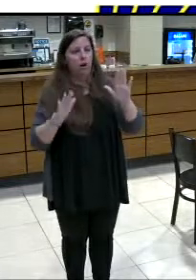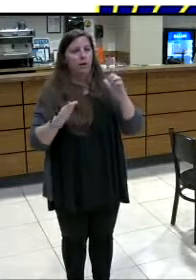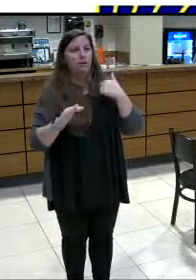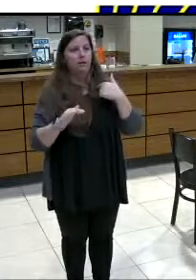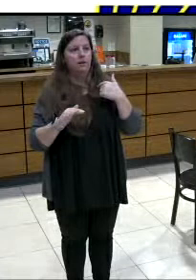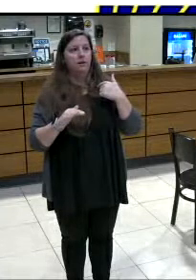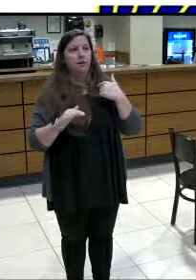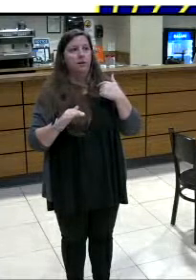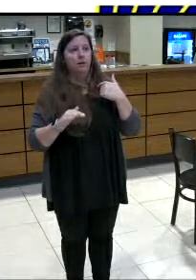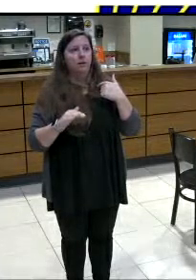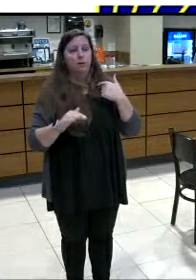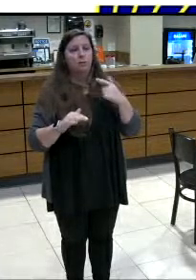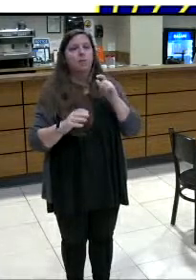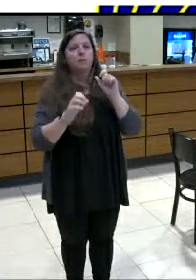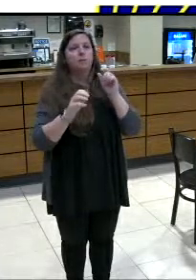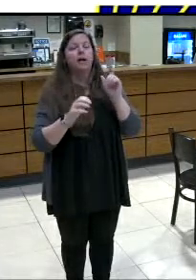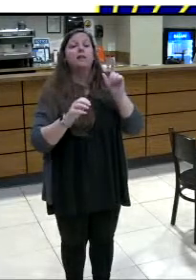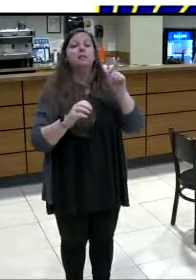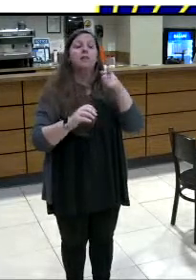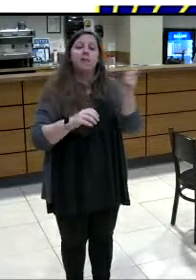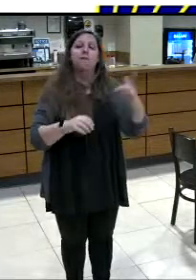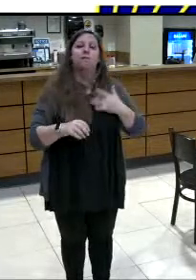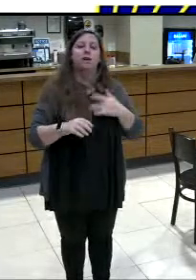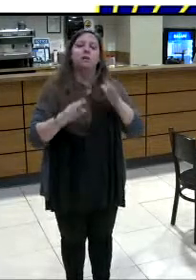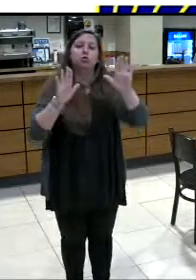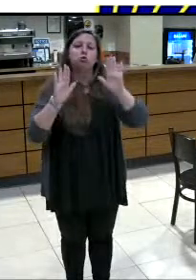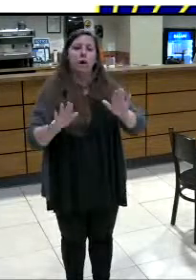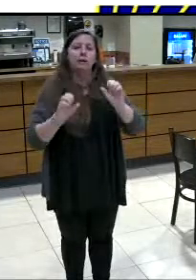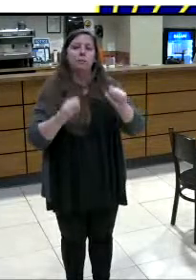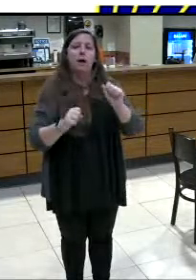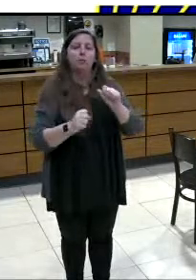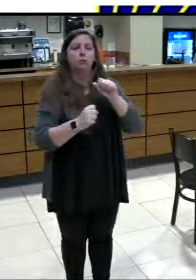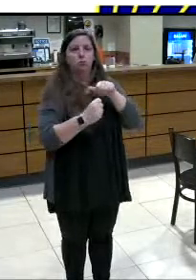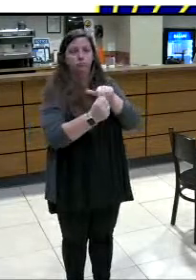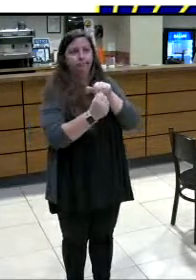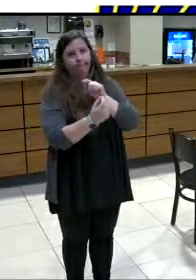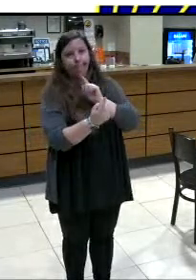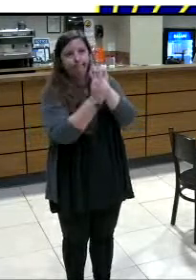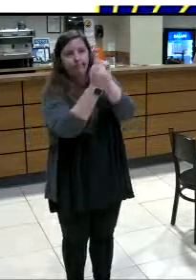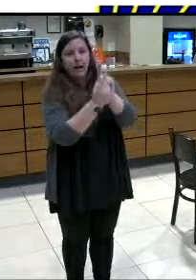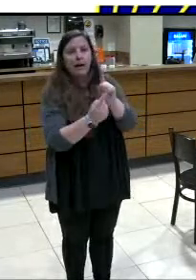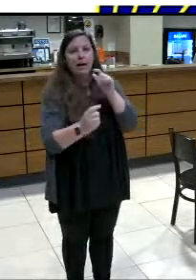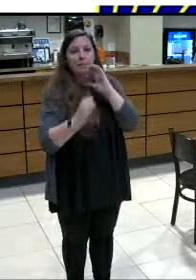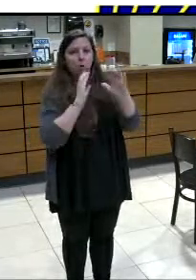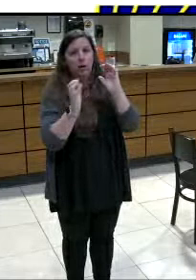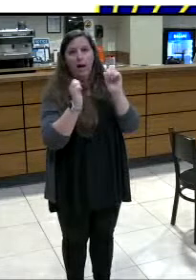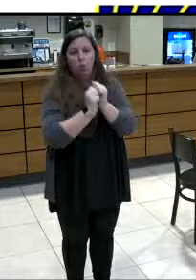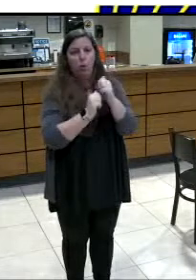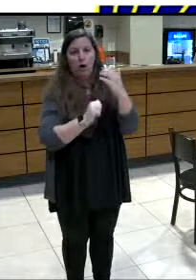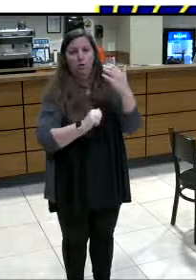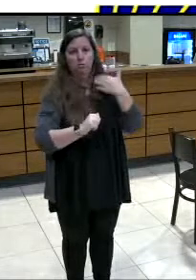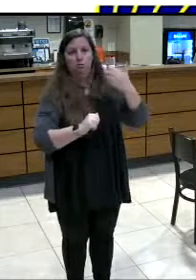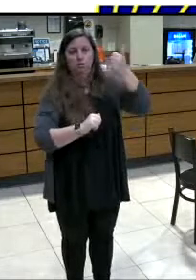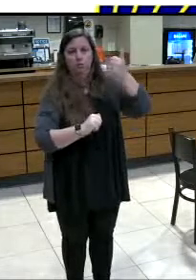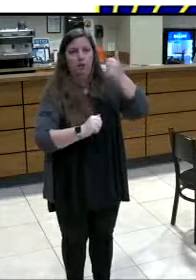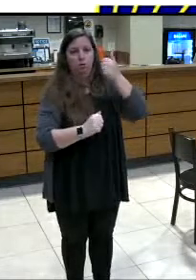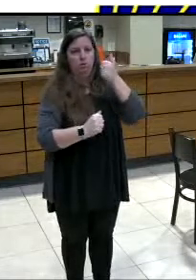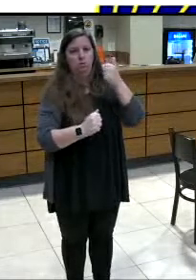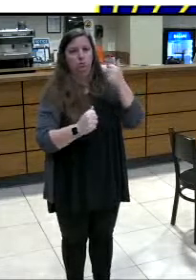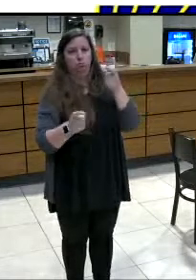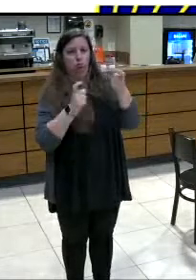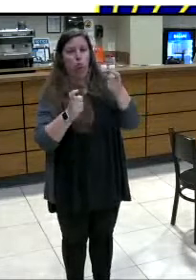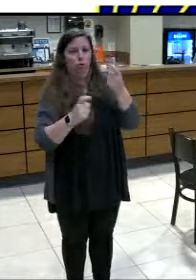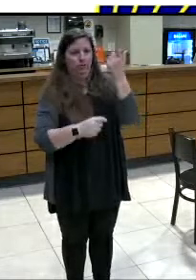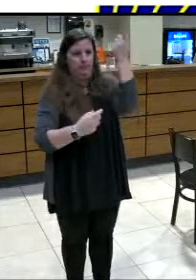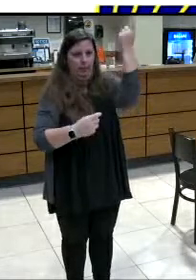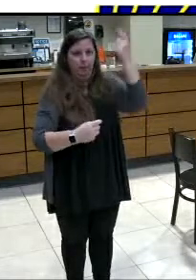of X. So for example, we notice a pervasive issue as it was relating